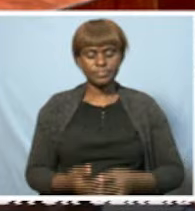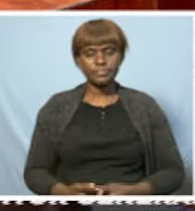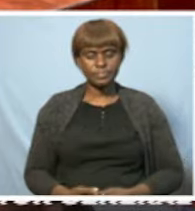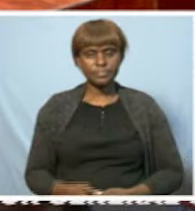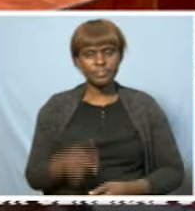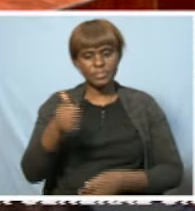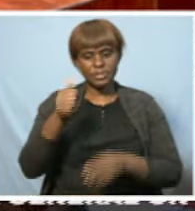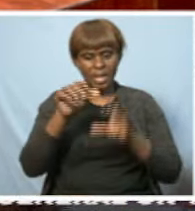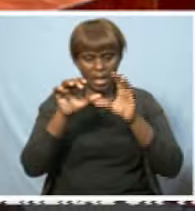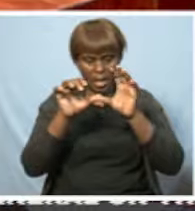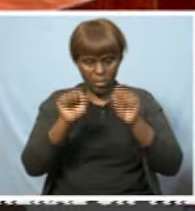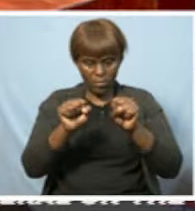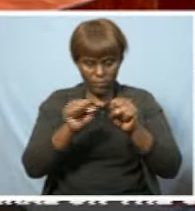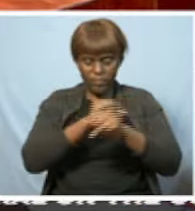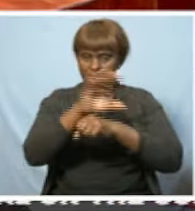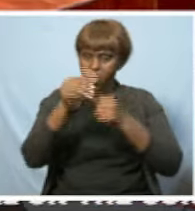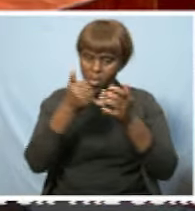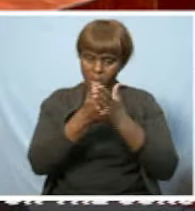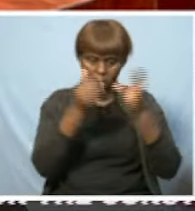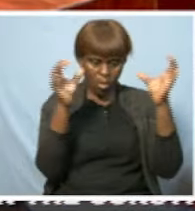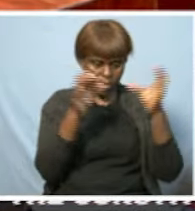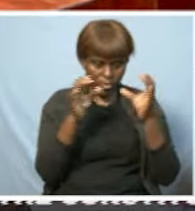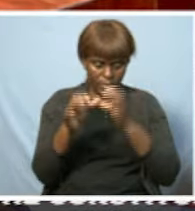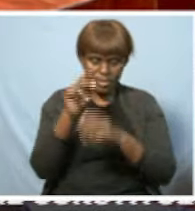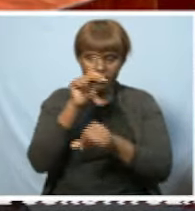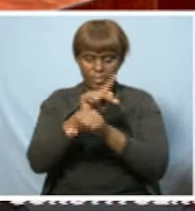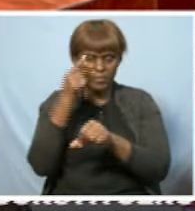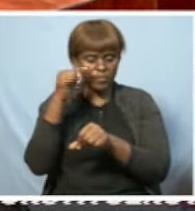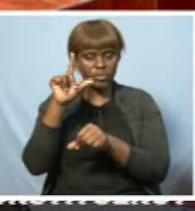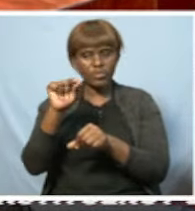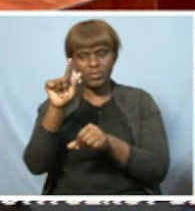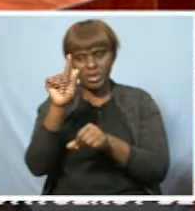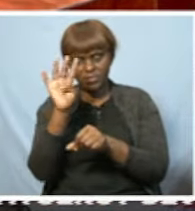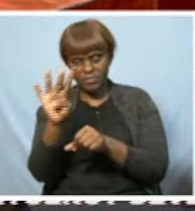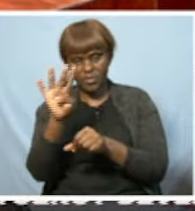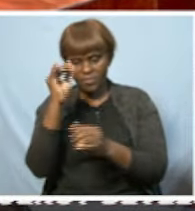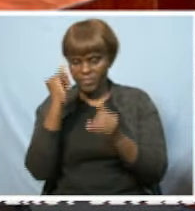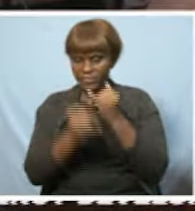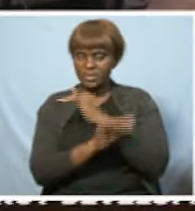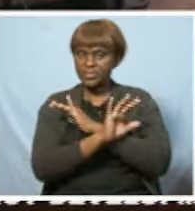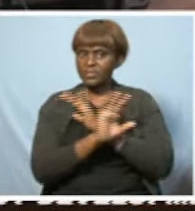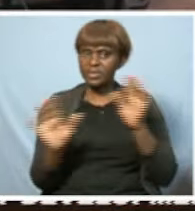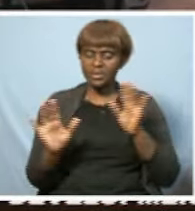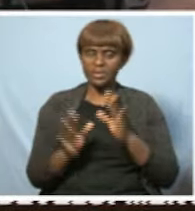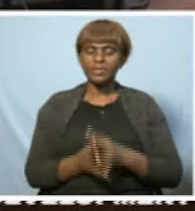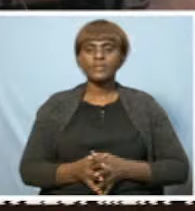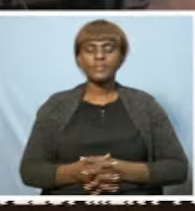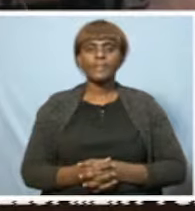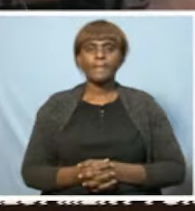to confirm that all the community projects for 2024 are complete?